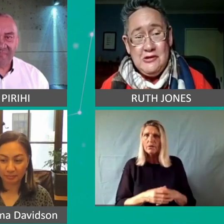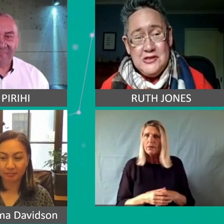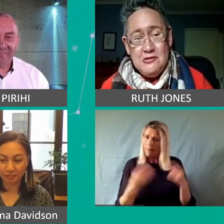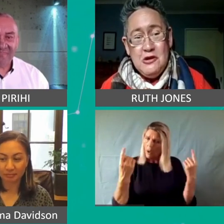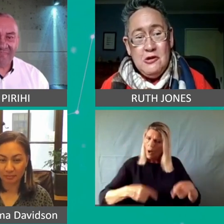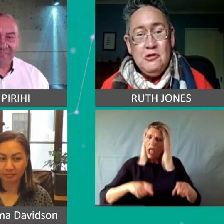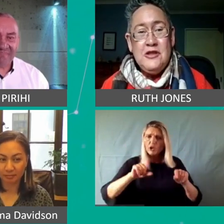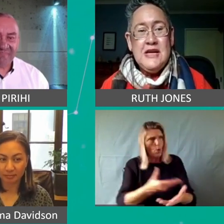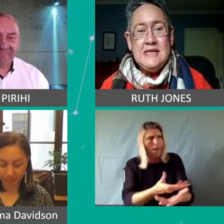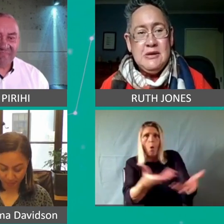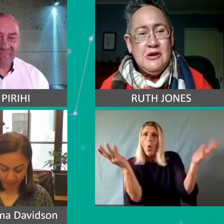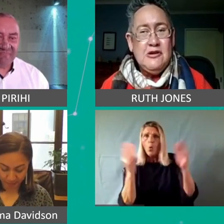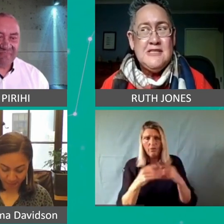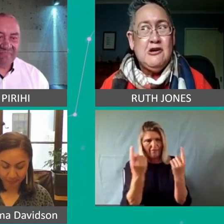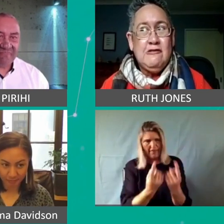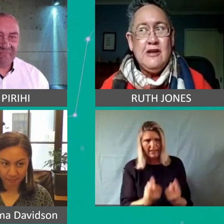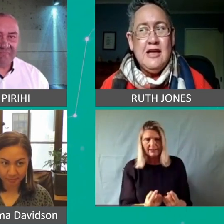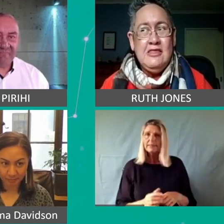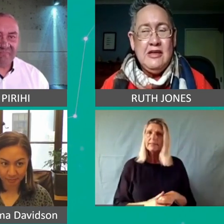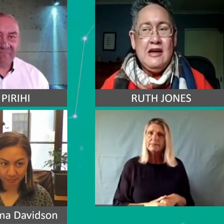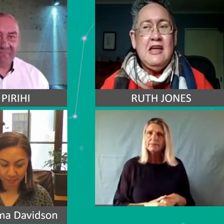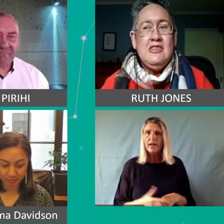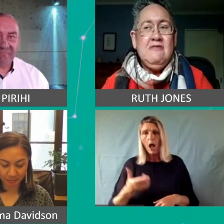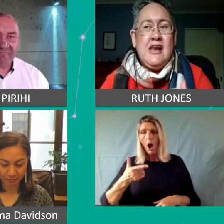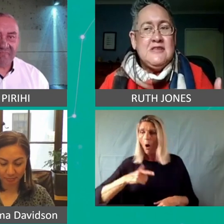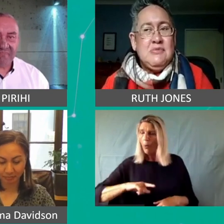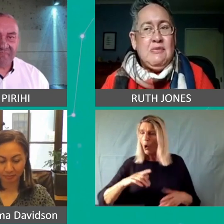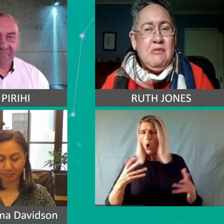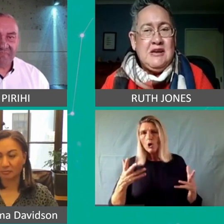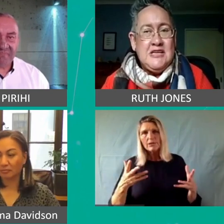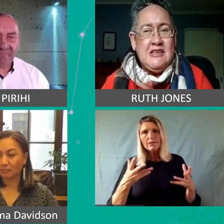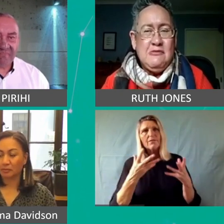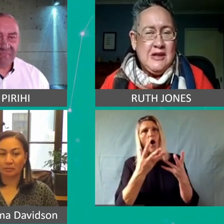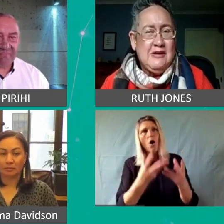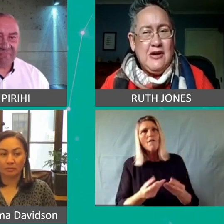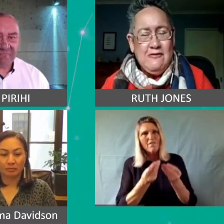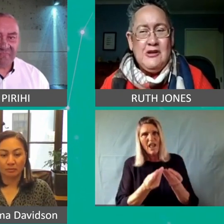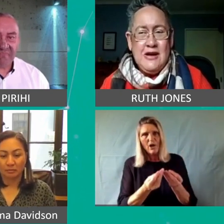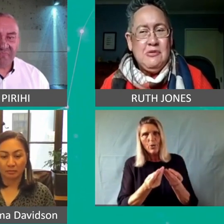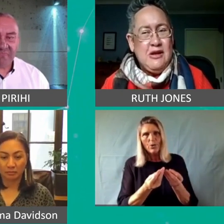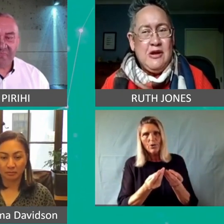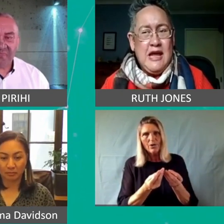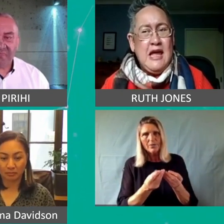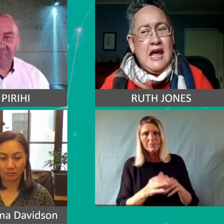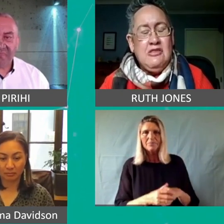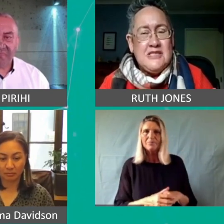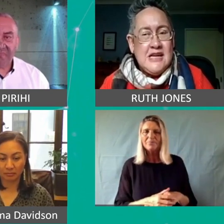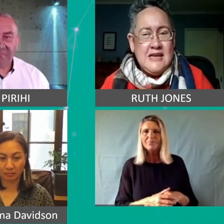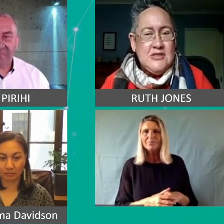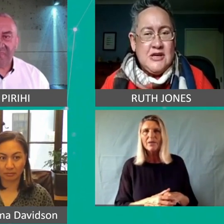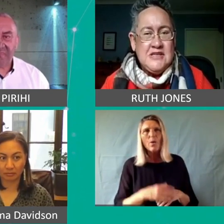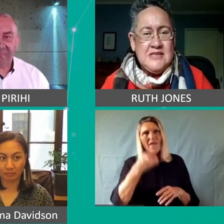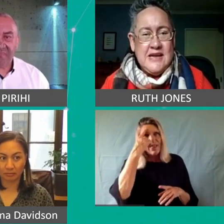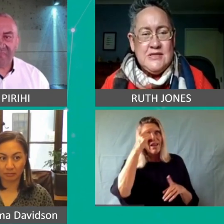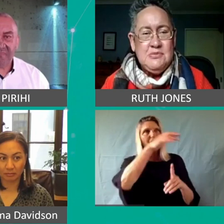but could do all the things because of the values that we wrap around each other. We think of hapanu, hapu iwi, and those